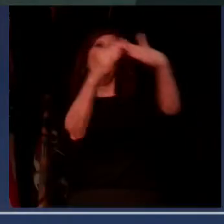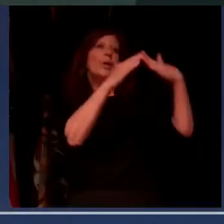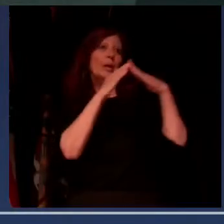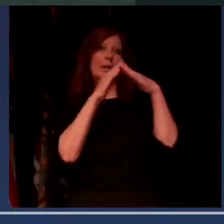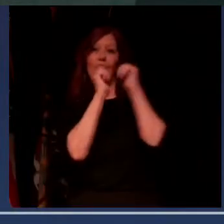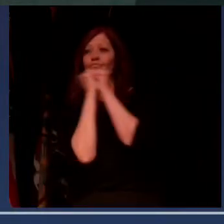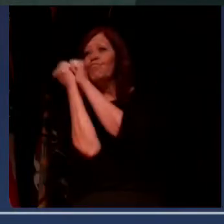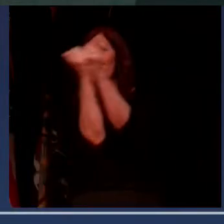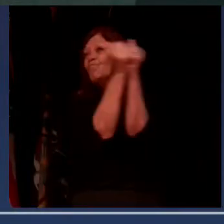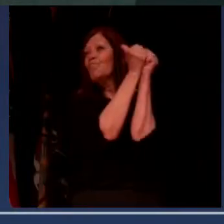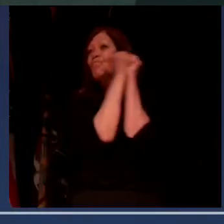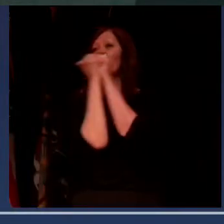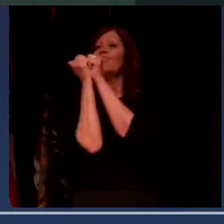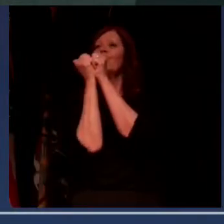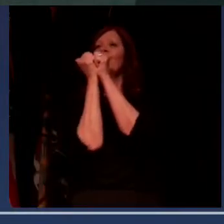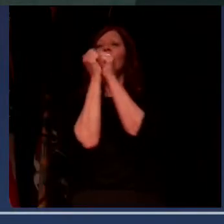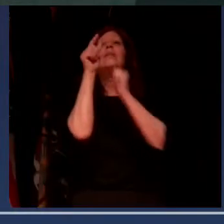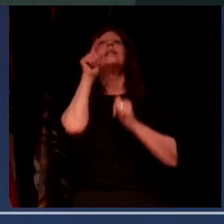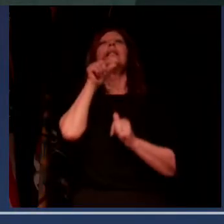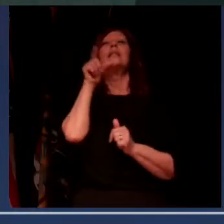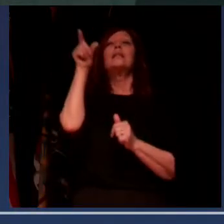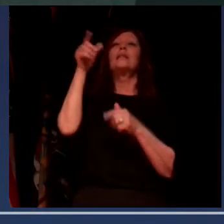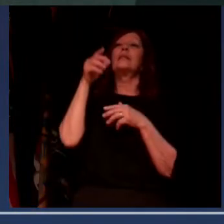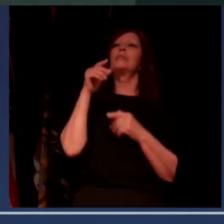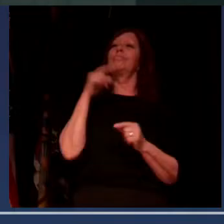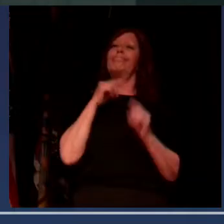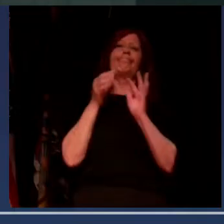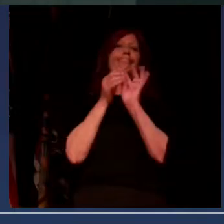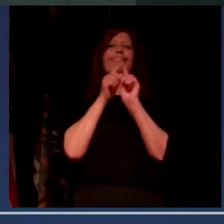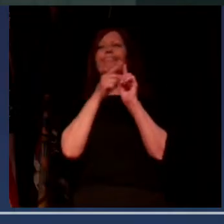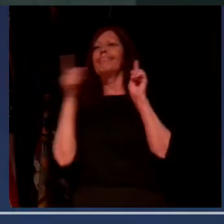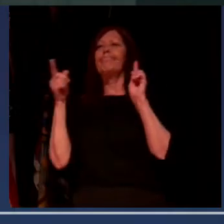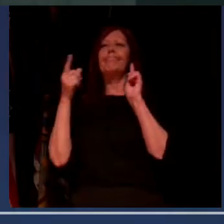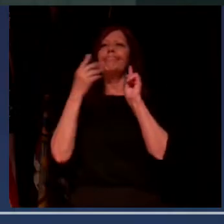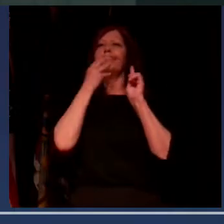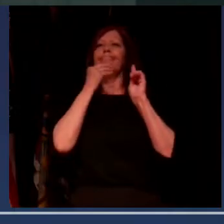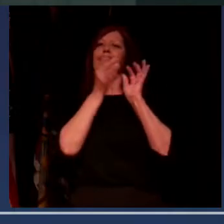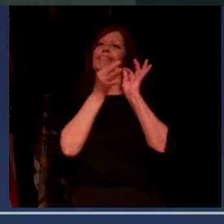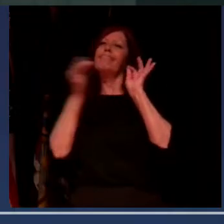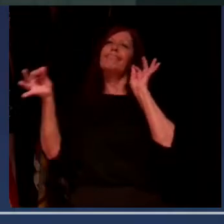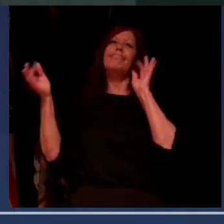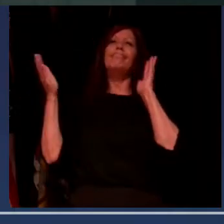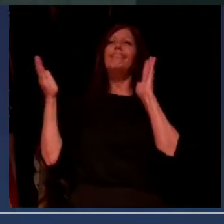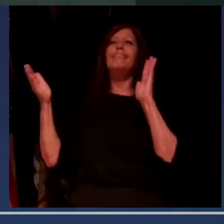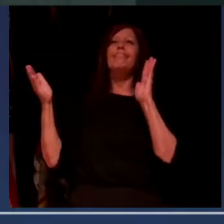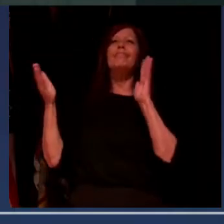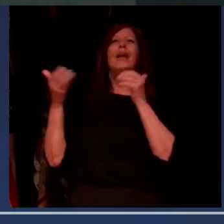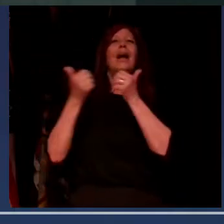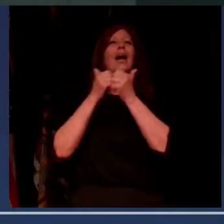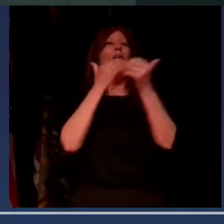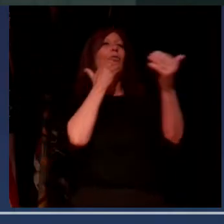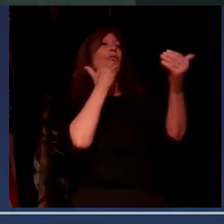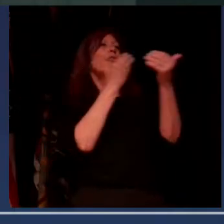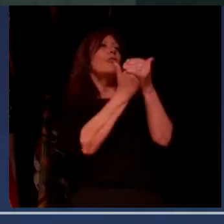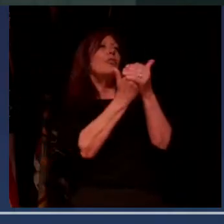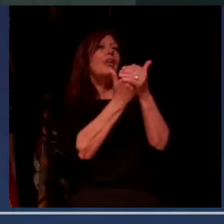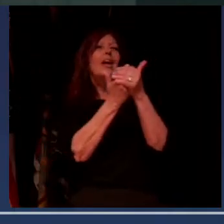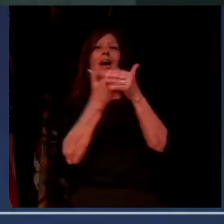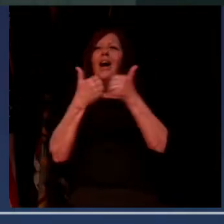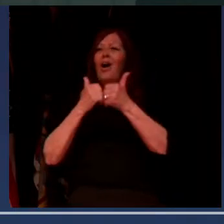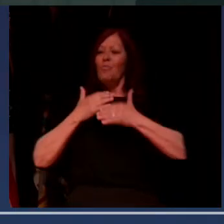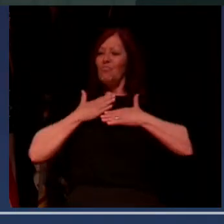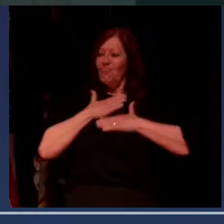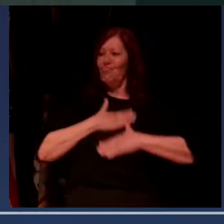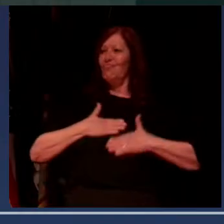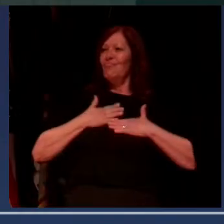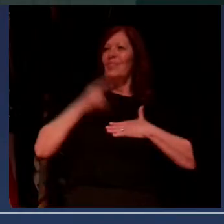As the psalmist tells us, Hine matov u'manayim shevet achim gam yachad. How good and how pleasurable it is